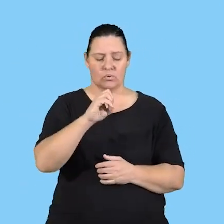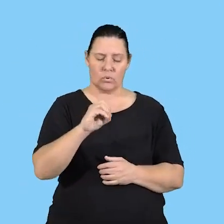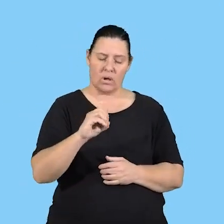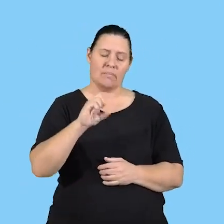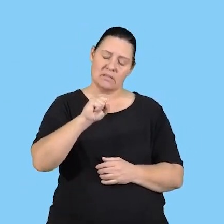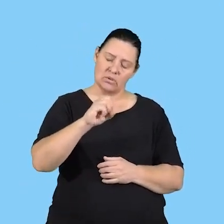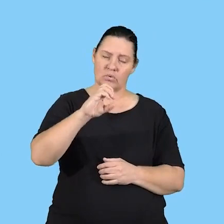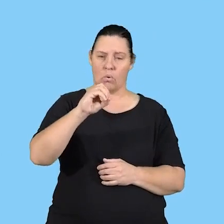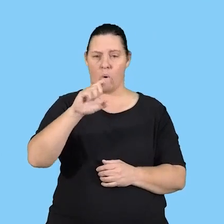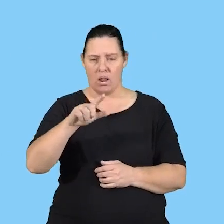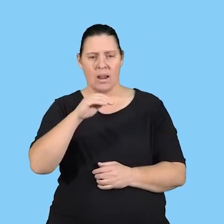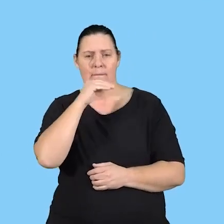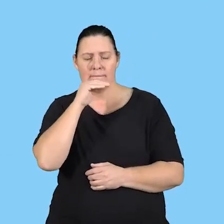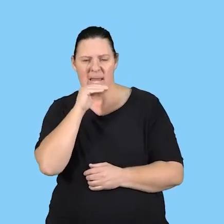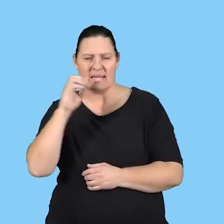sun,